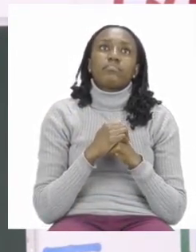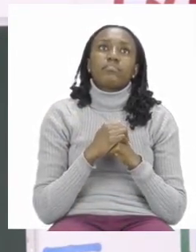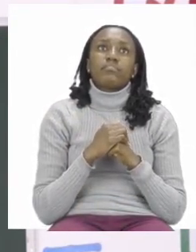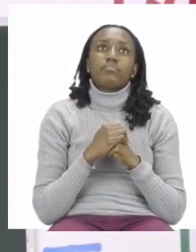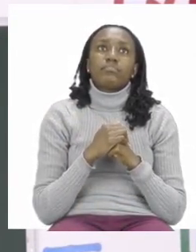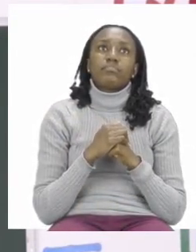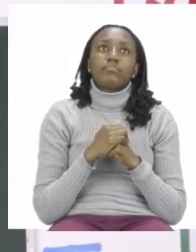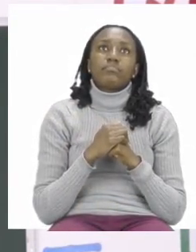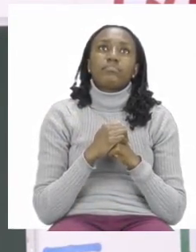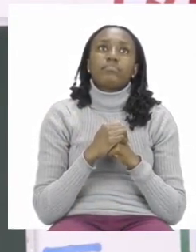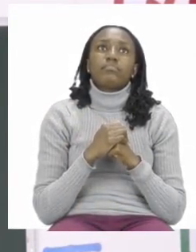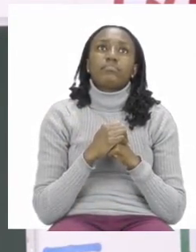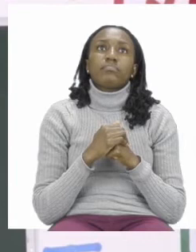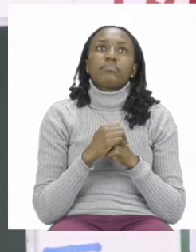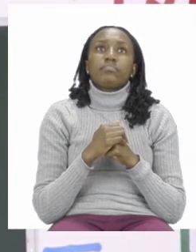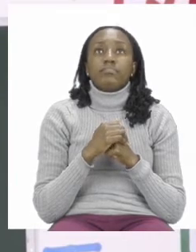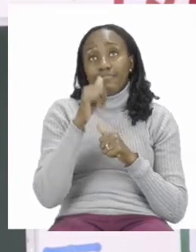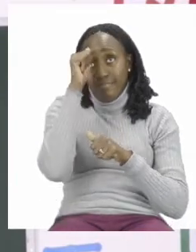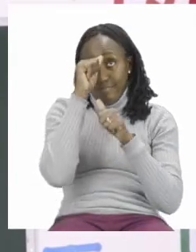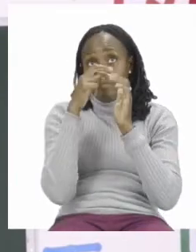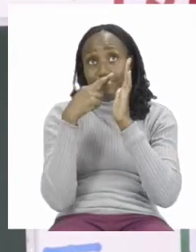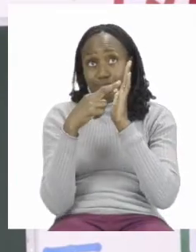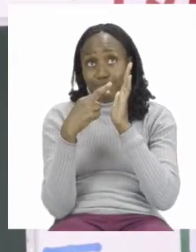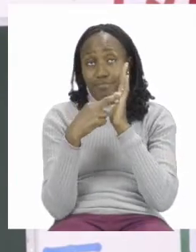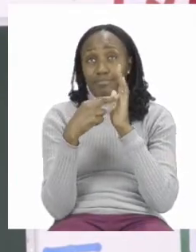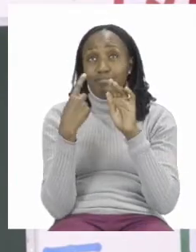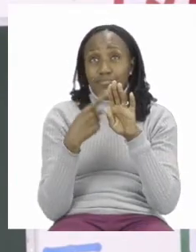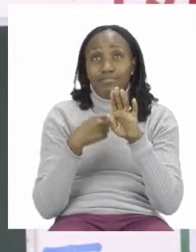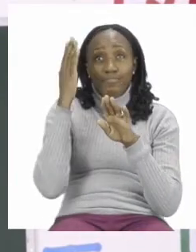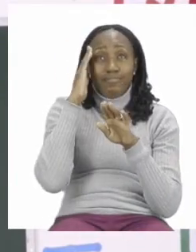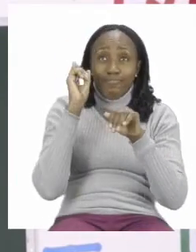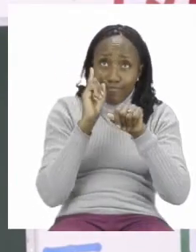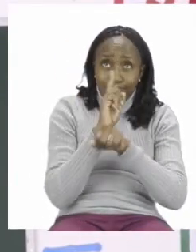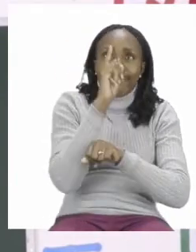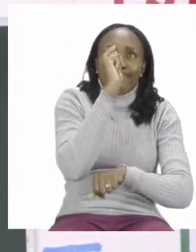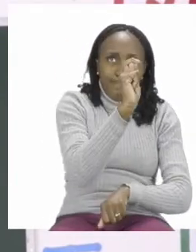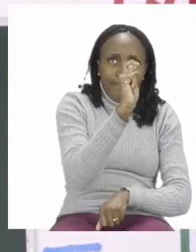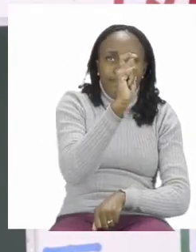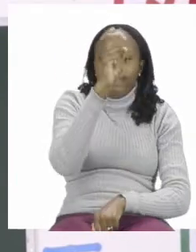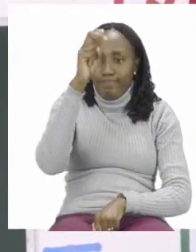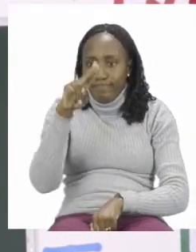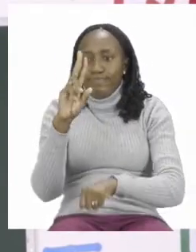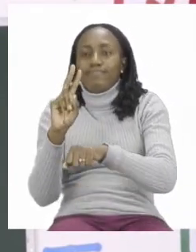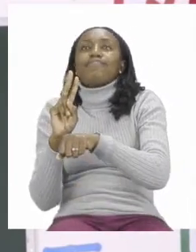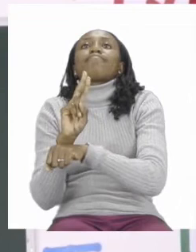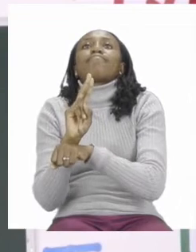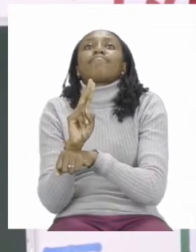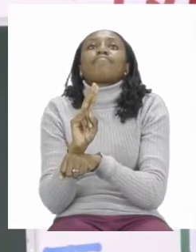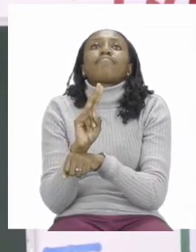and girls. Remember the simple rule that will help you. Mr. Tens likes to stand in front